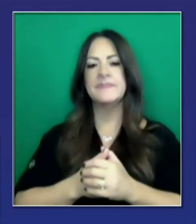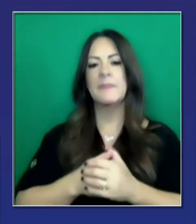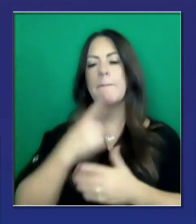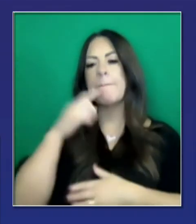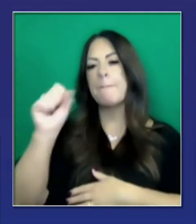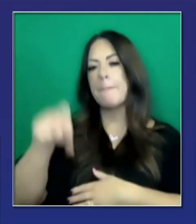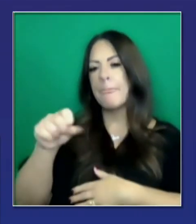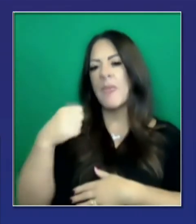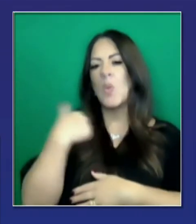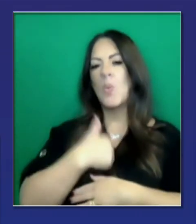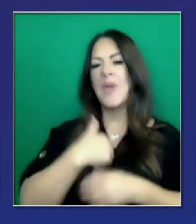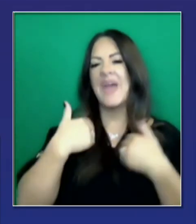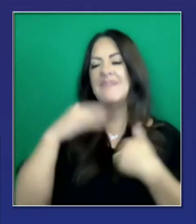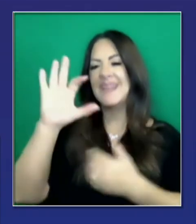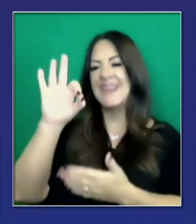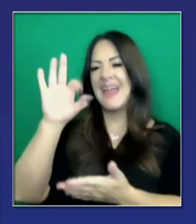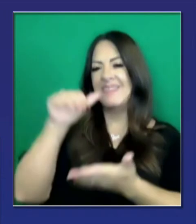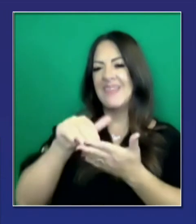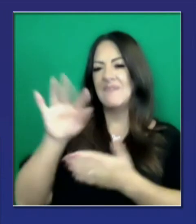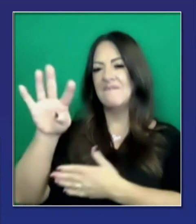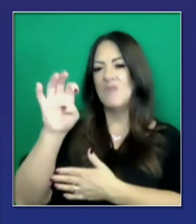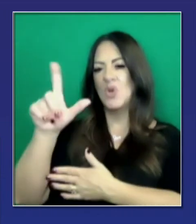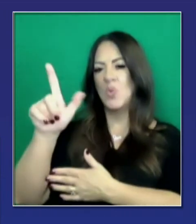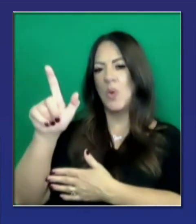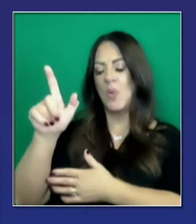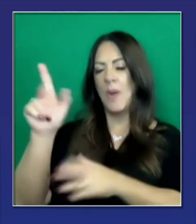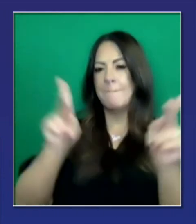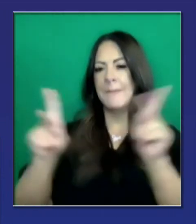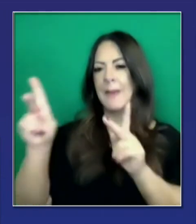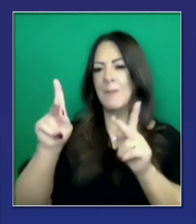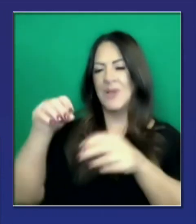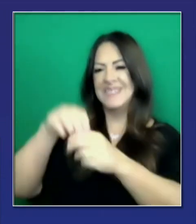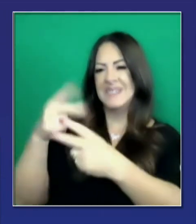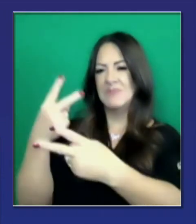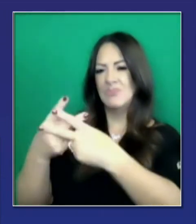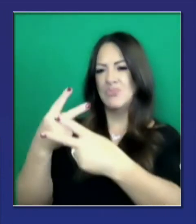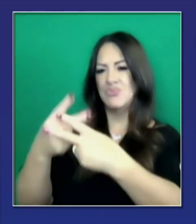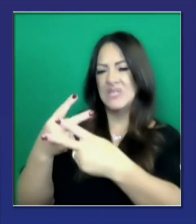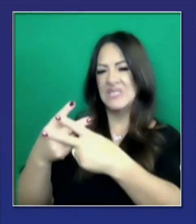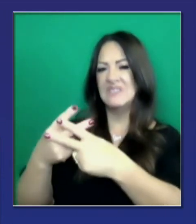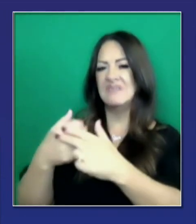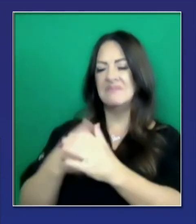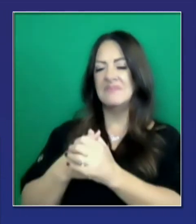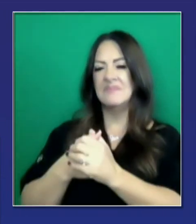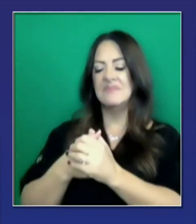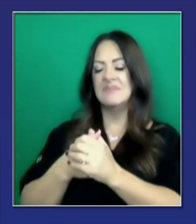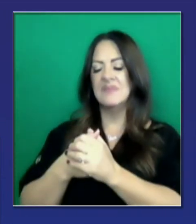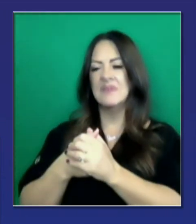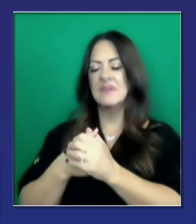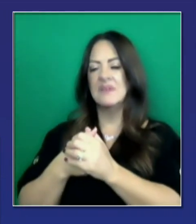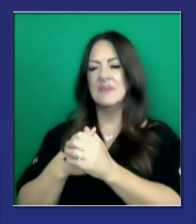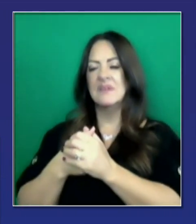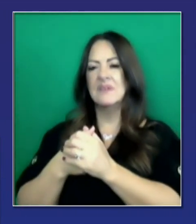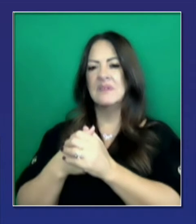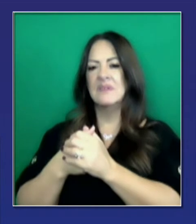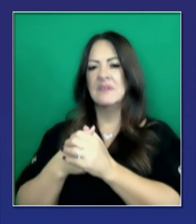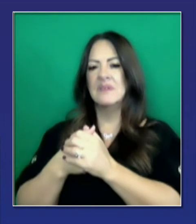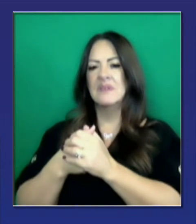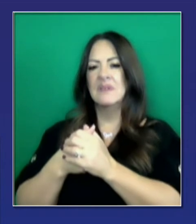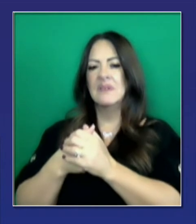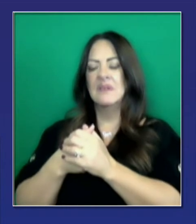We have 9,421 current cases, population plus or minus 100,000, just to put it in